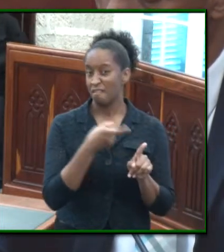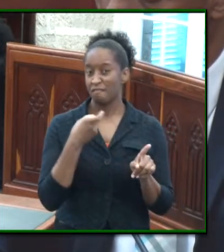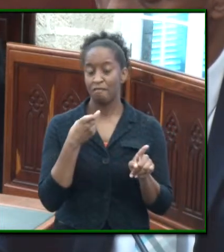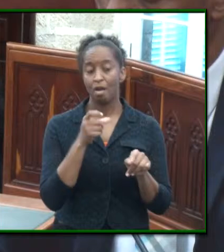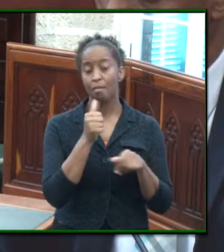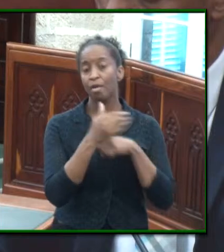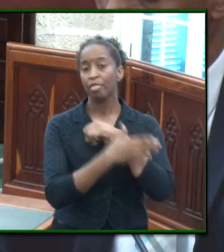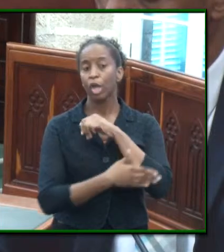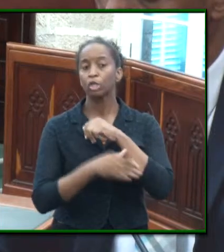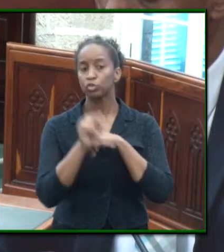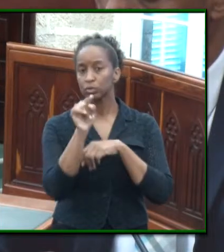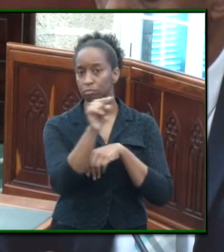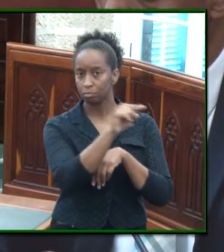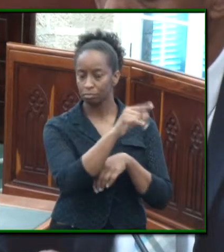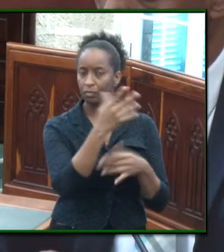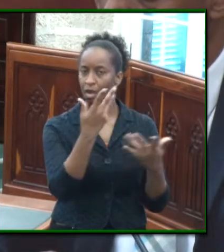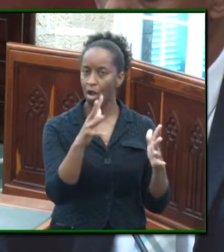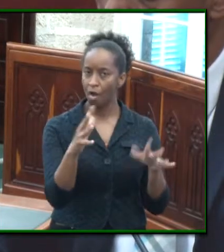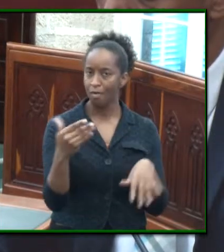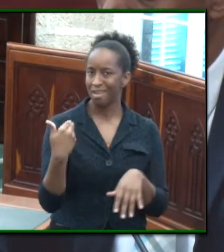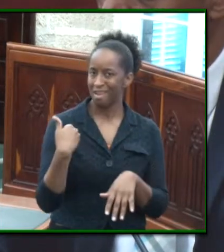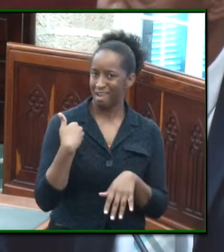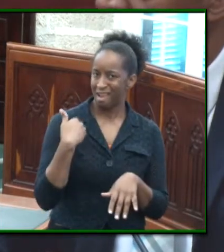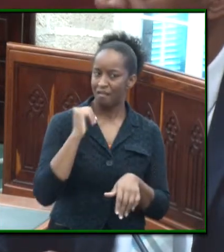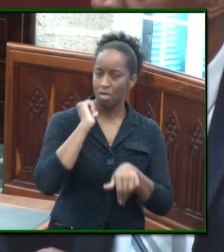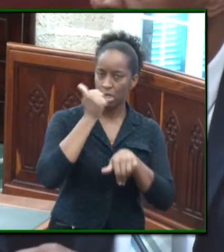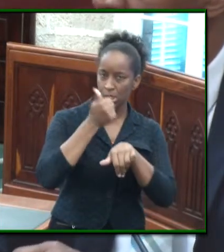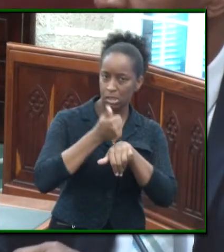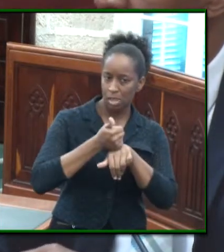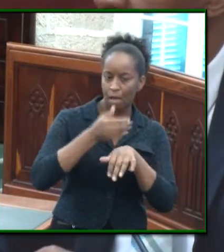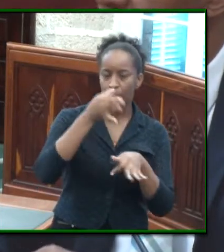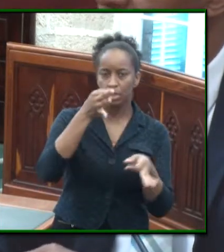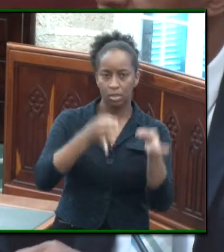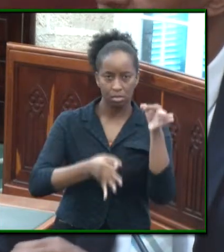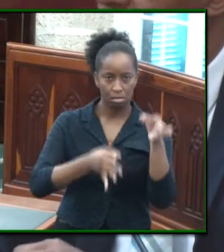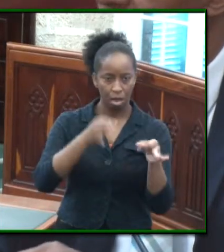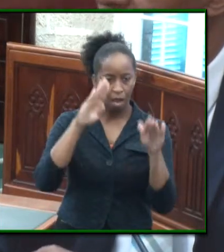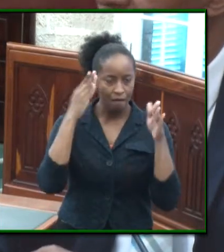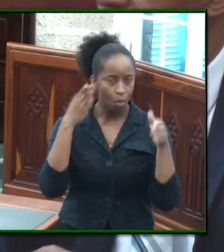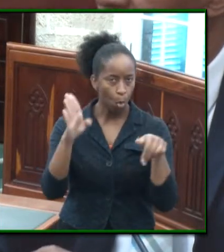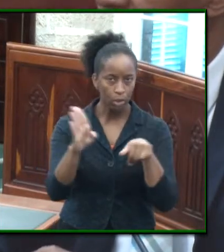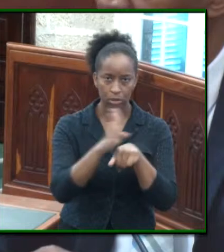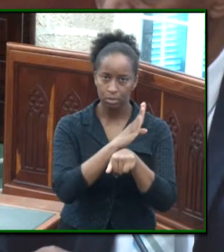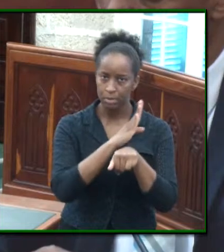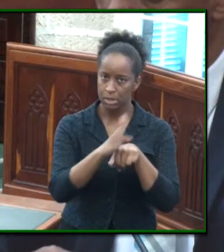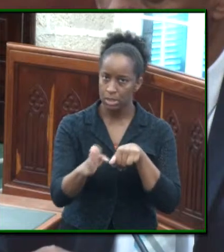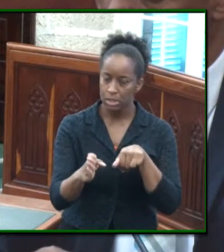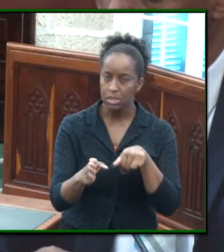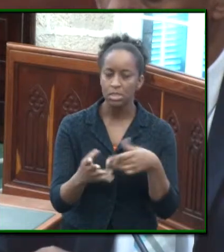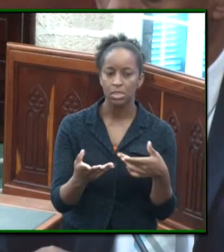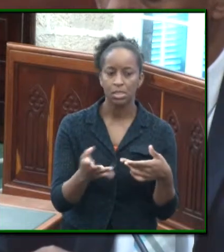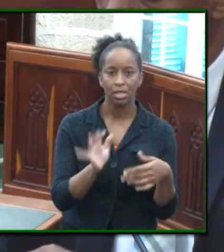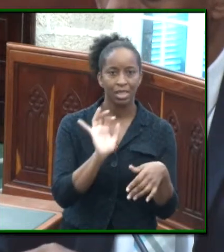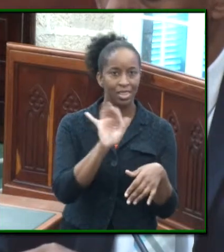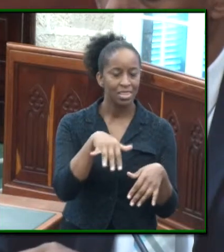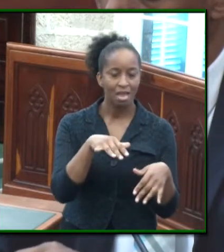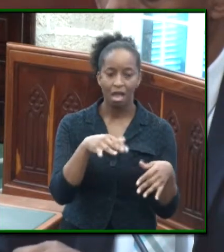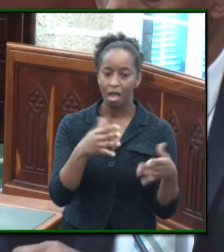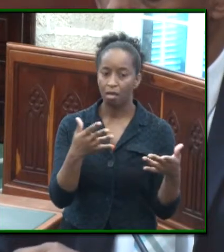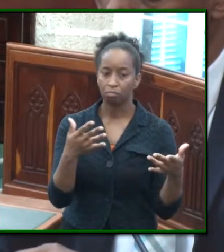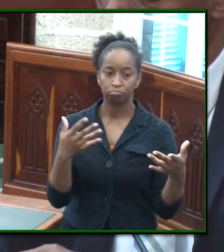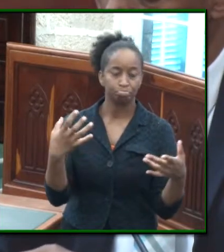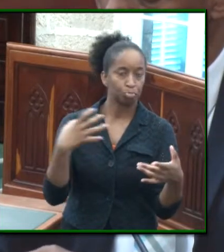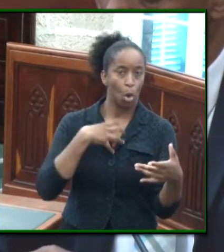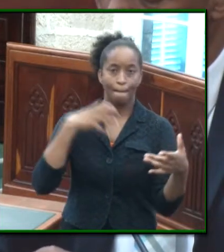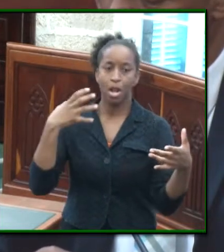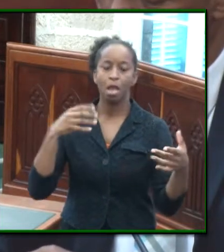to dispose of complex civil law matters in very short periods of time. I